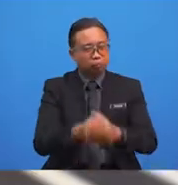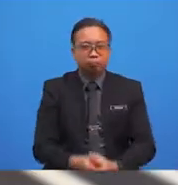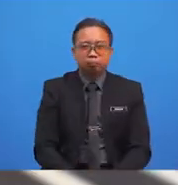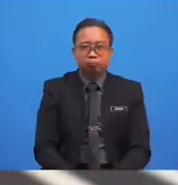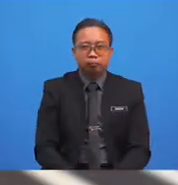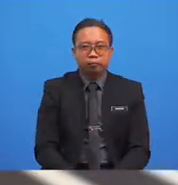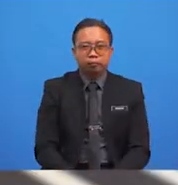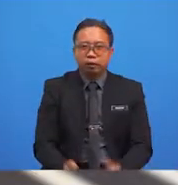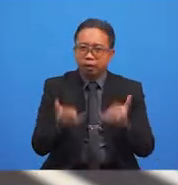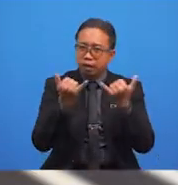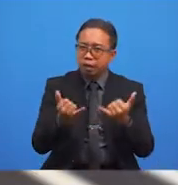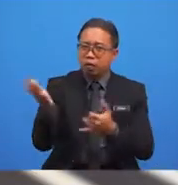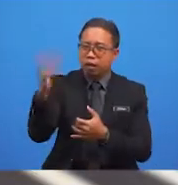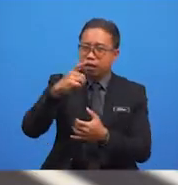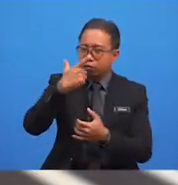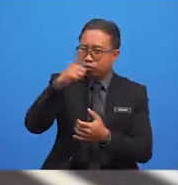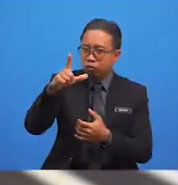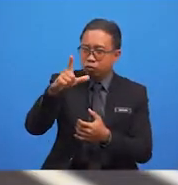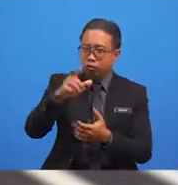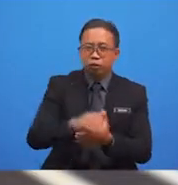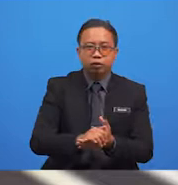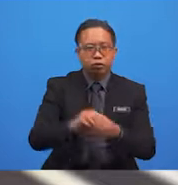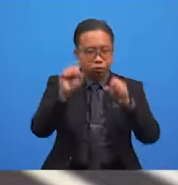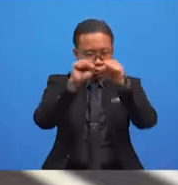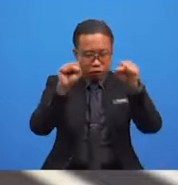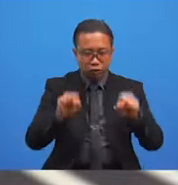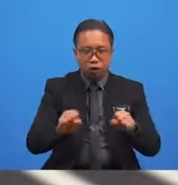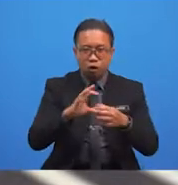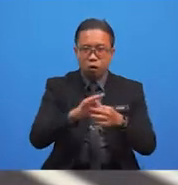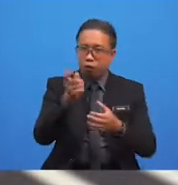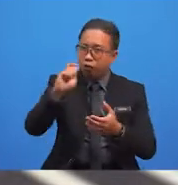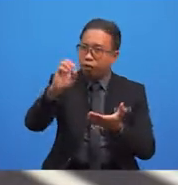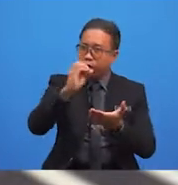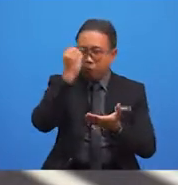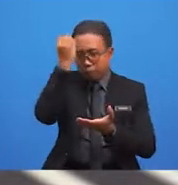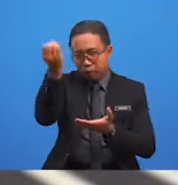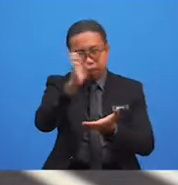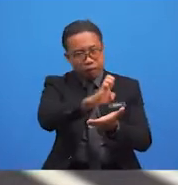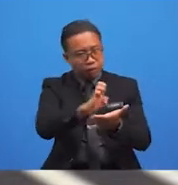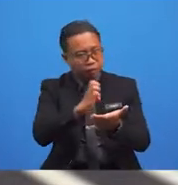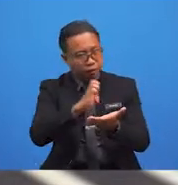Now, let's look at the structure of the opinion essay in details.